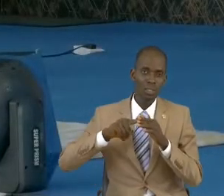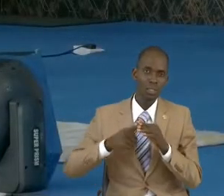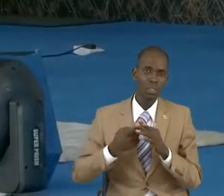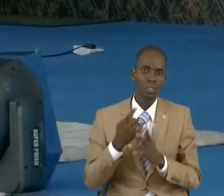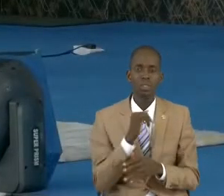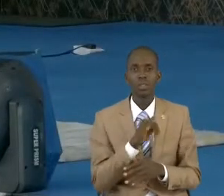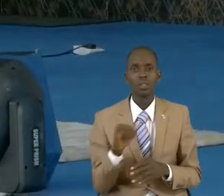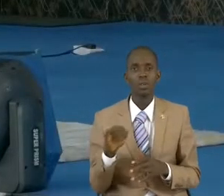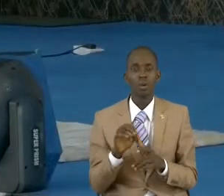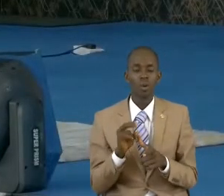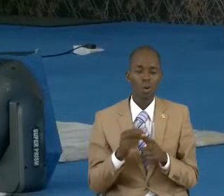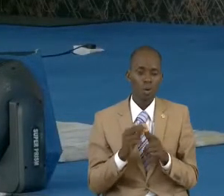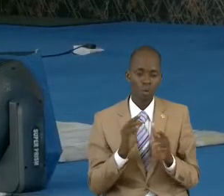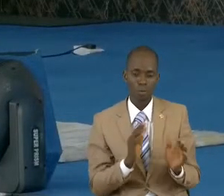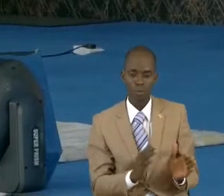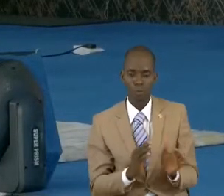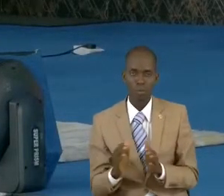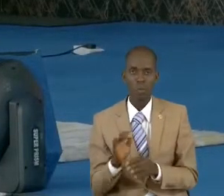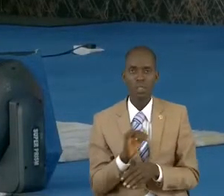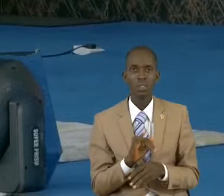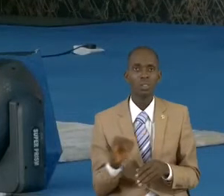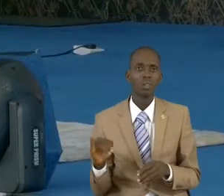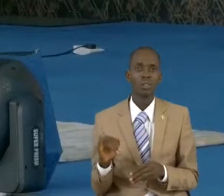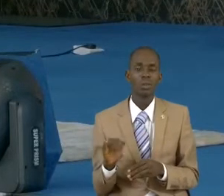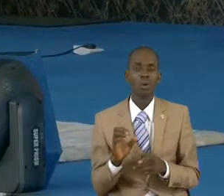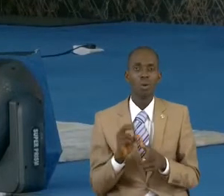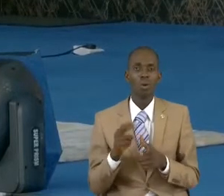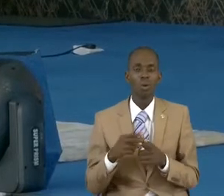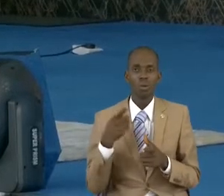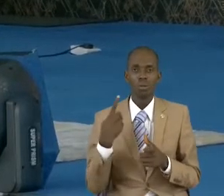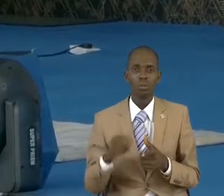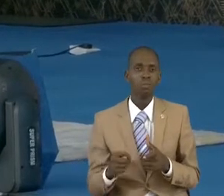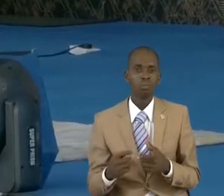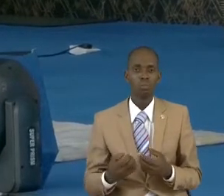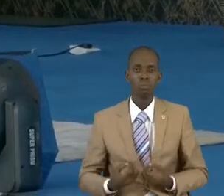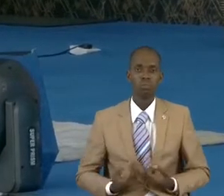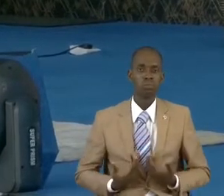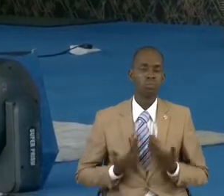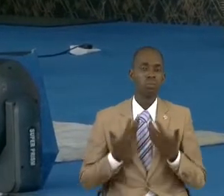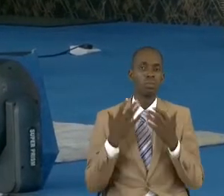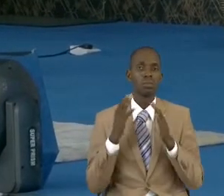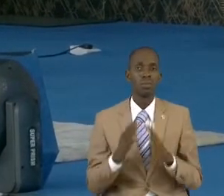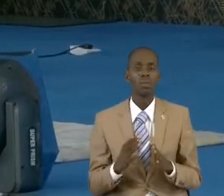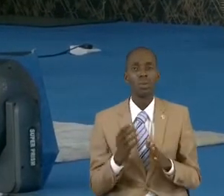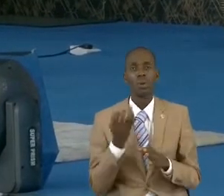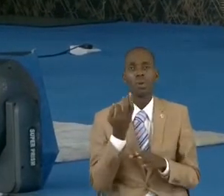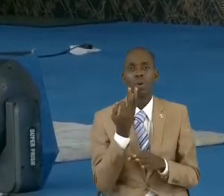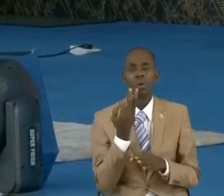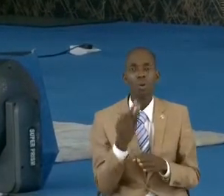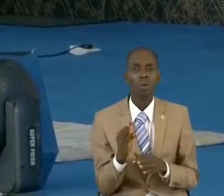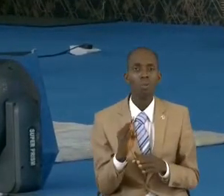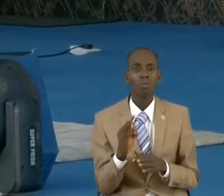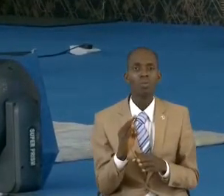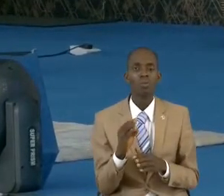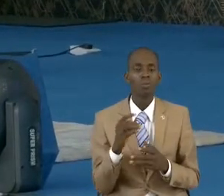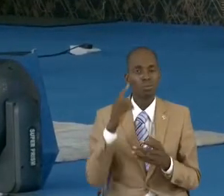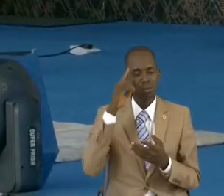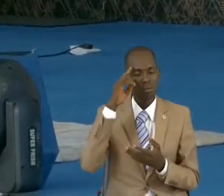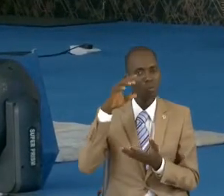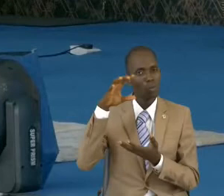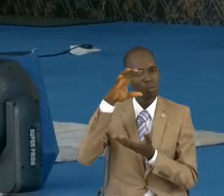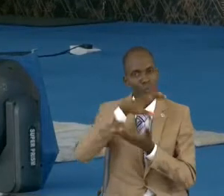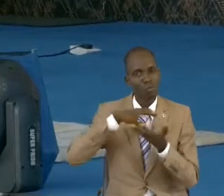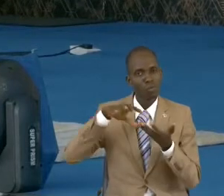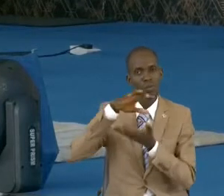organizer or the motivator or the originator of confusion,